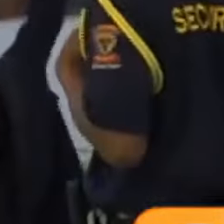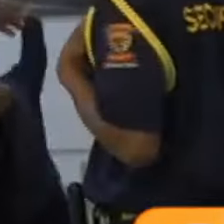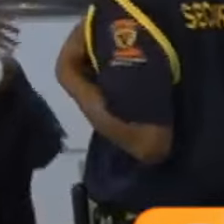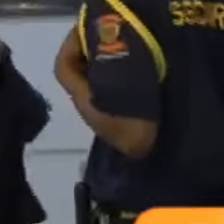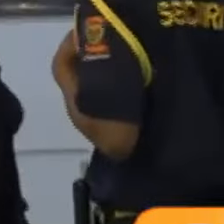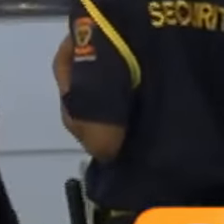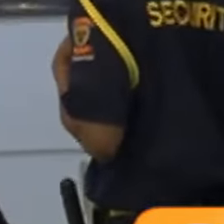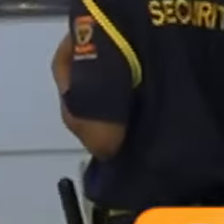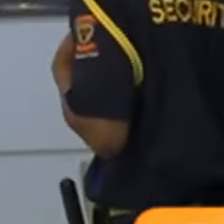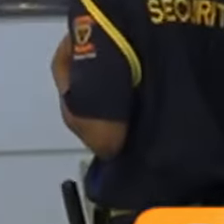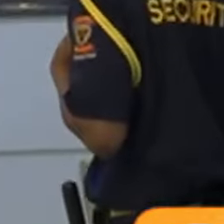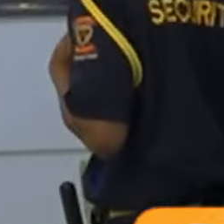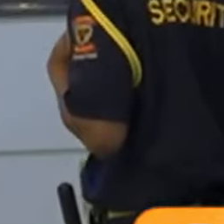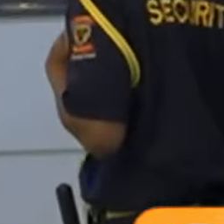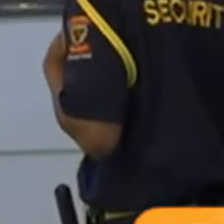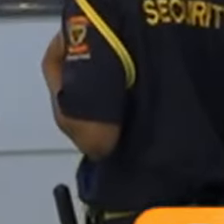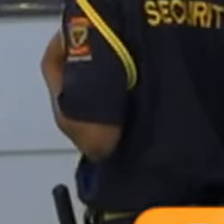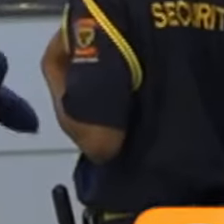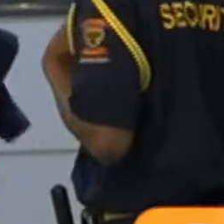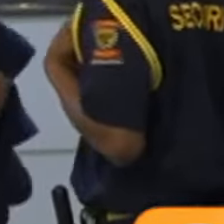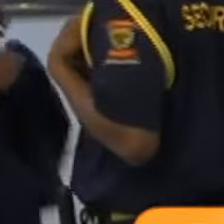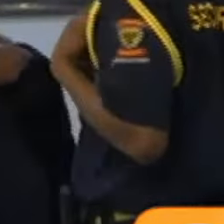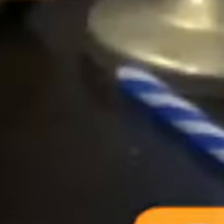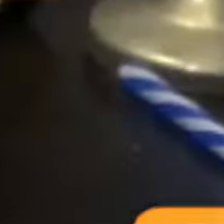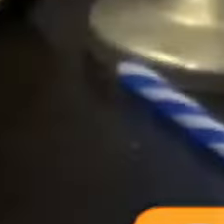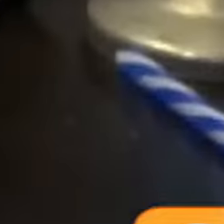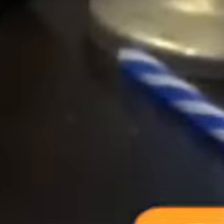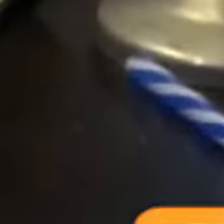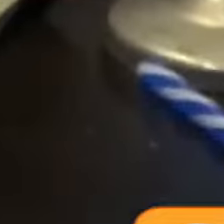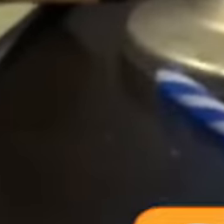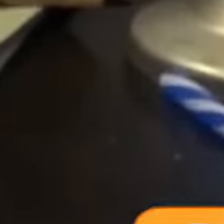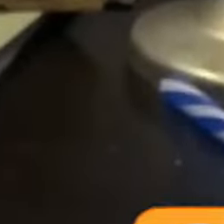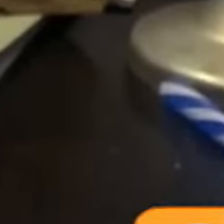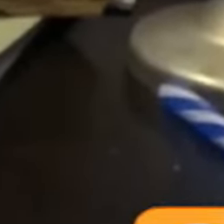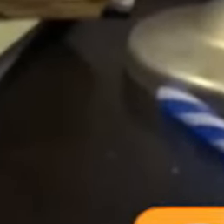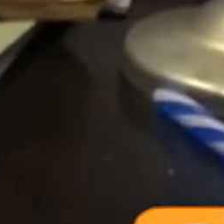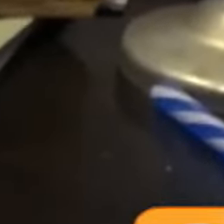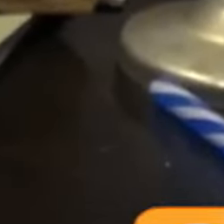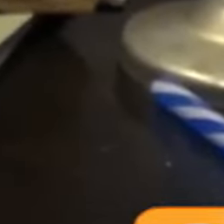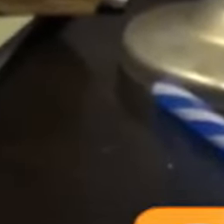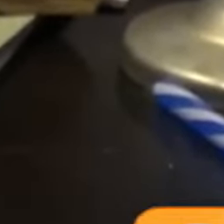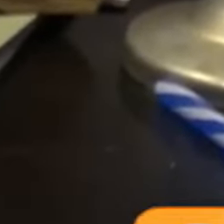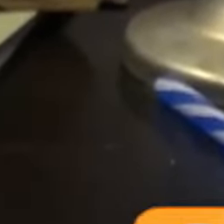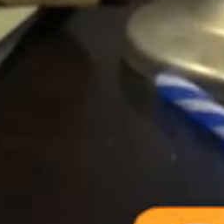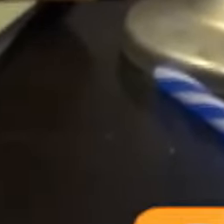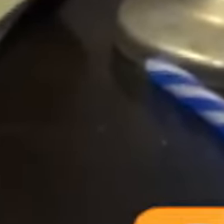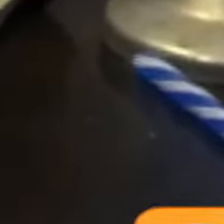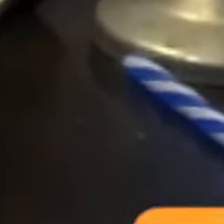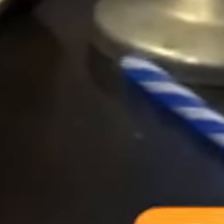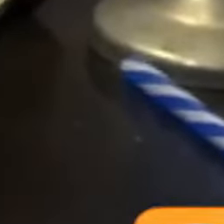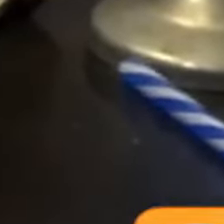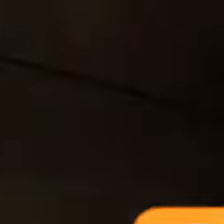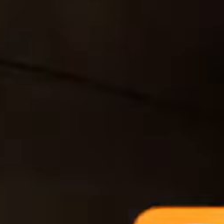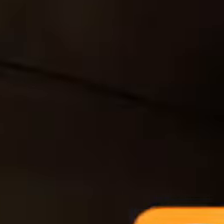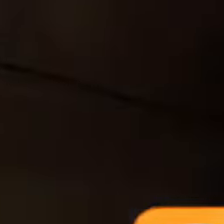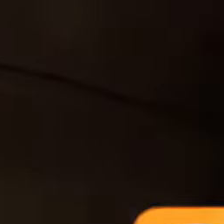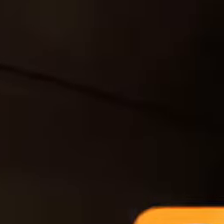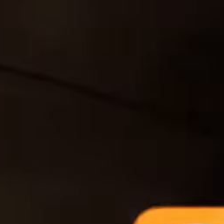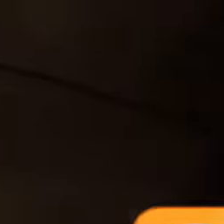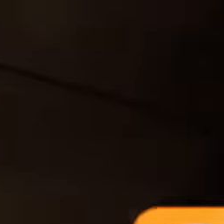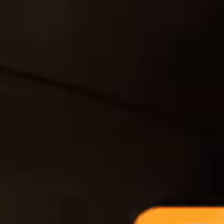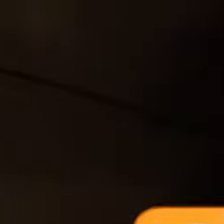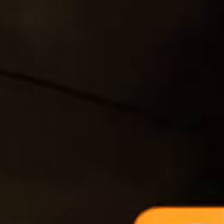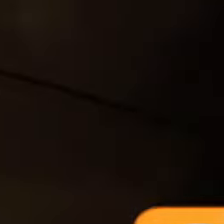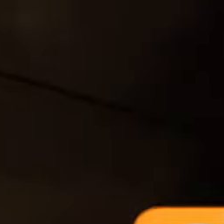growth. During the period under review, loans and advances grew by 15.3% to close at